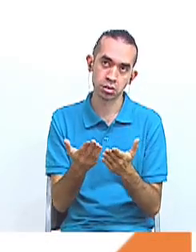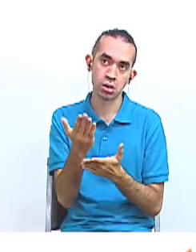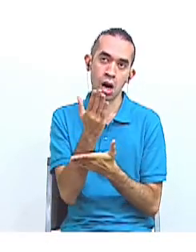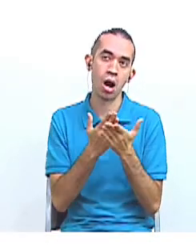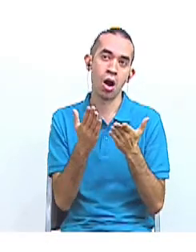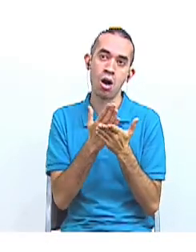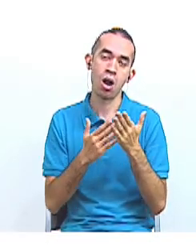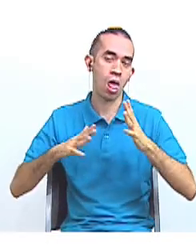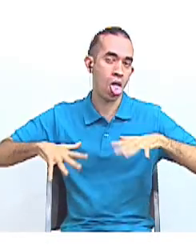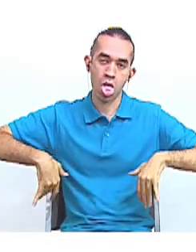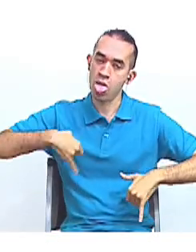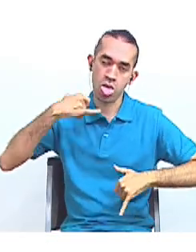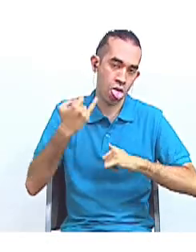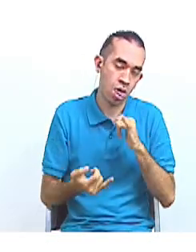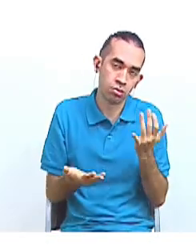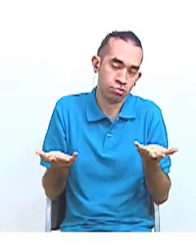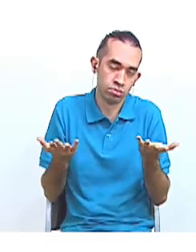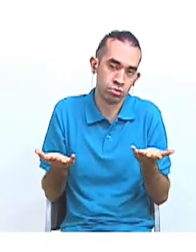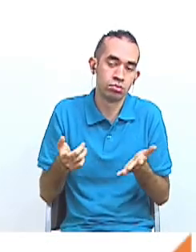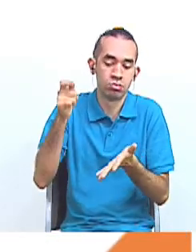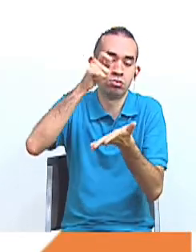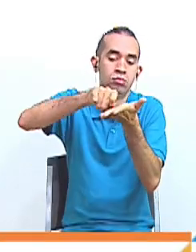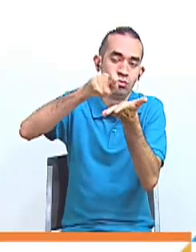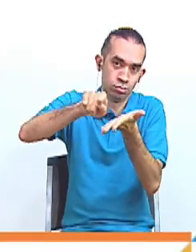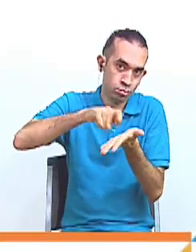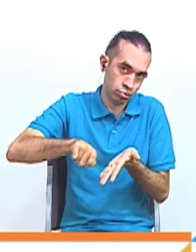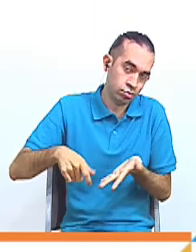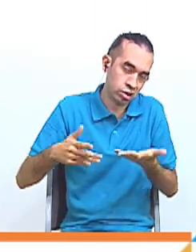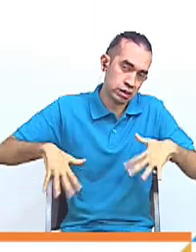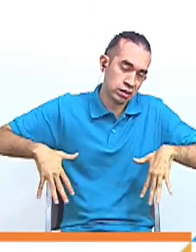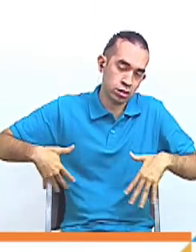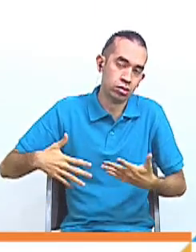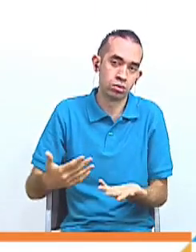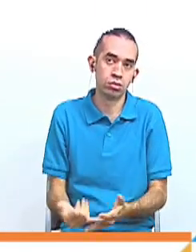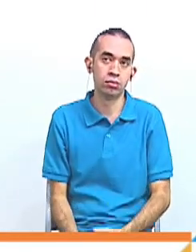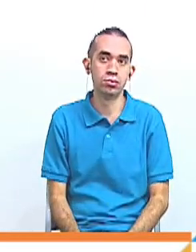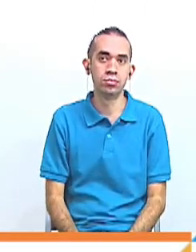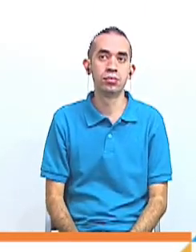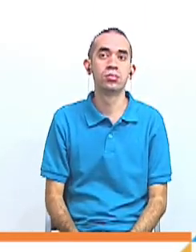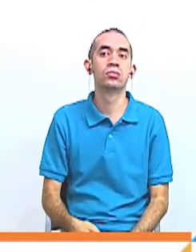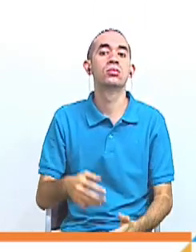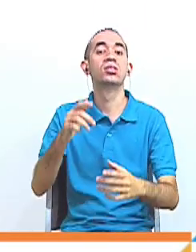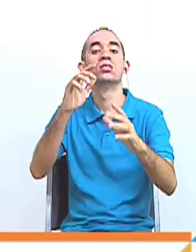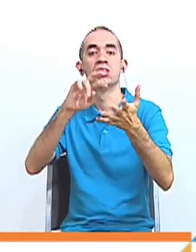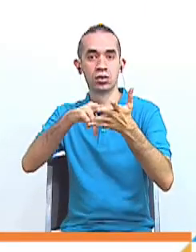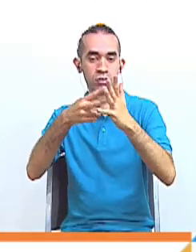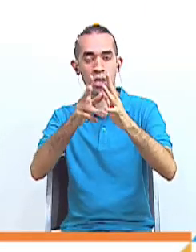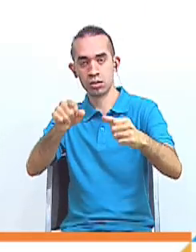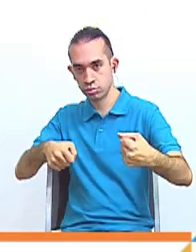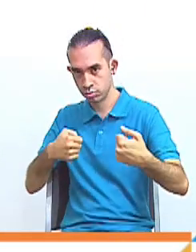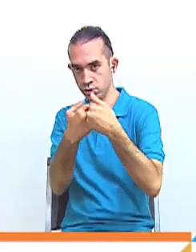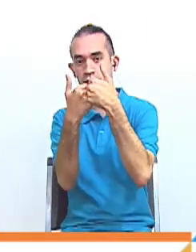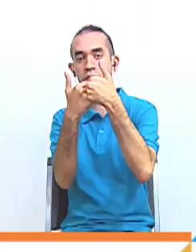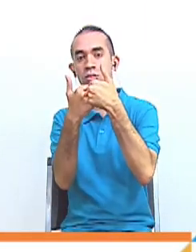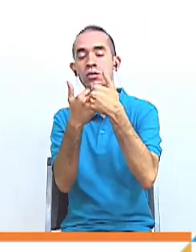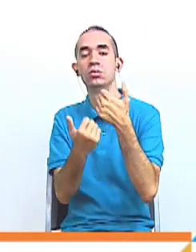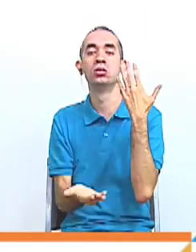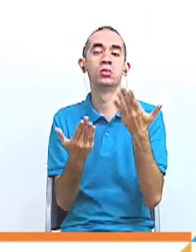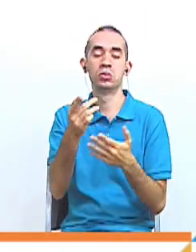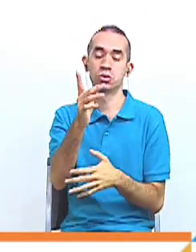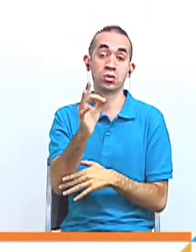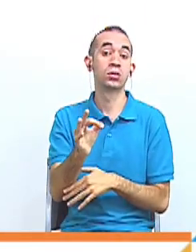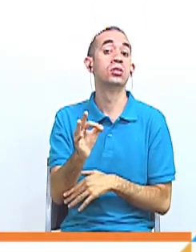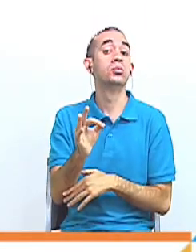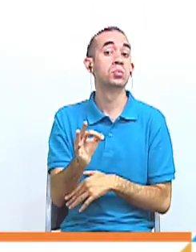you haven't finished, which is the writing, right? Because that is the challenge. But hopefully you were able to do